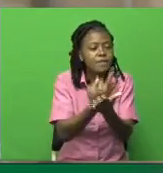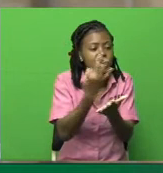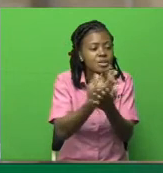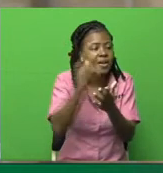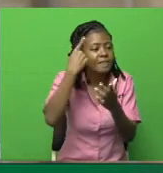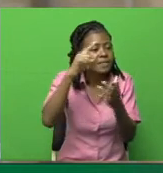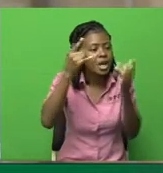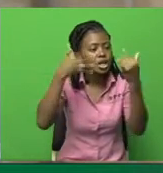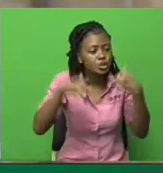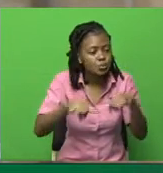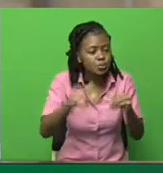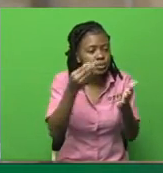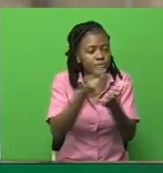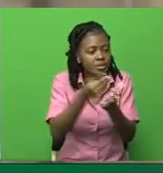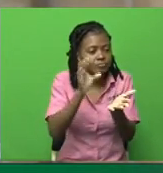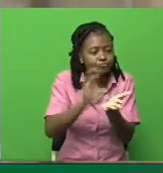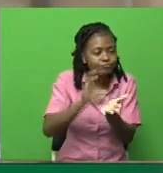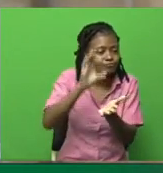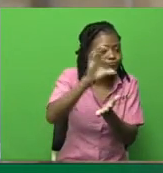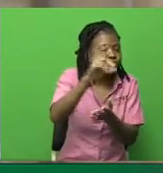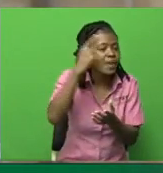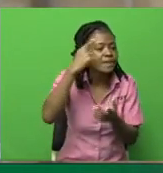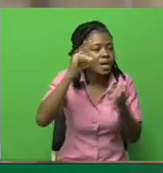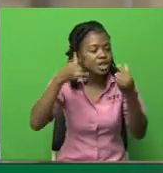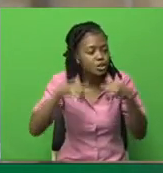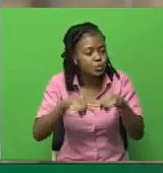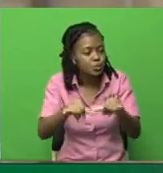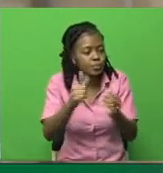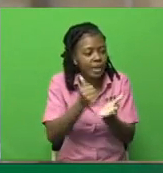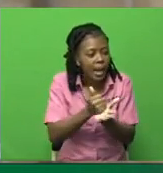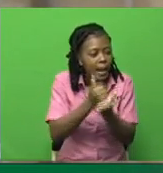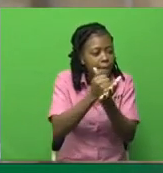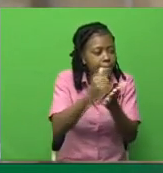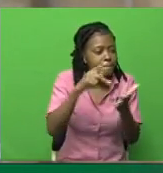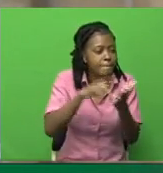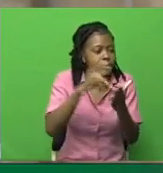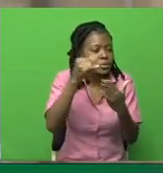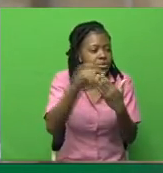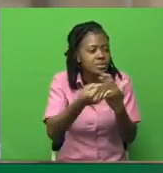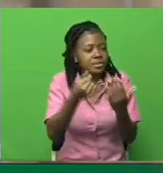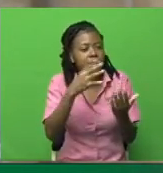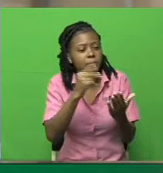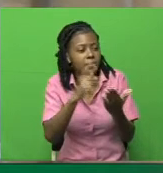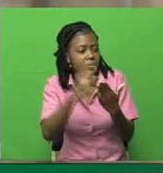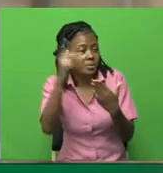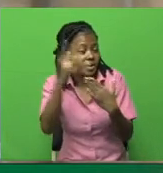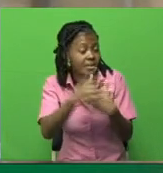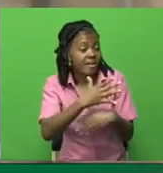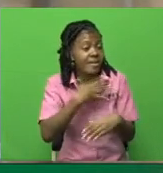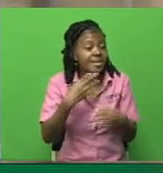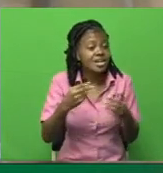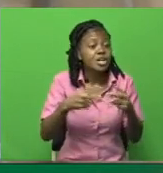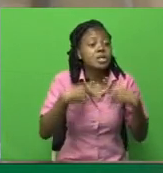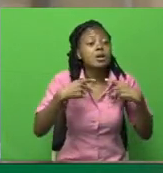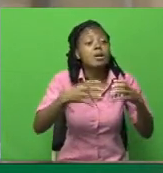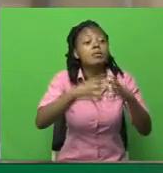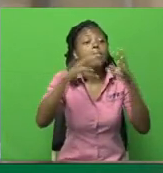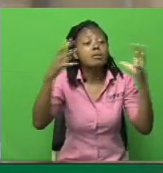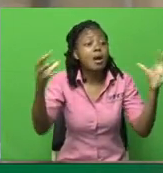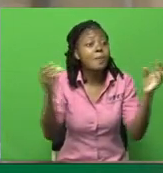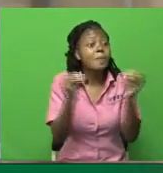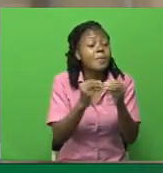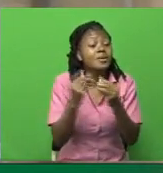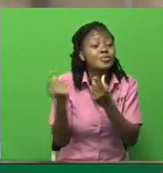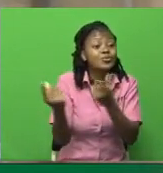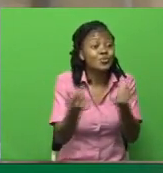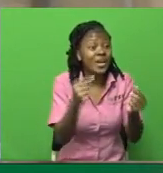financial resources to continue to pursue these projects and programs and with a lot more to do in this new Financial Year